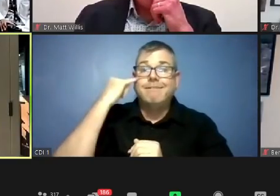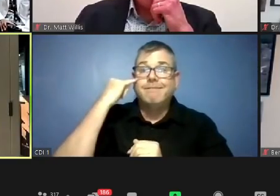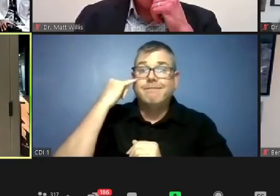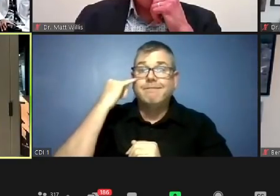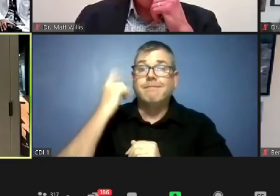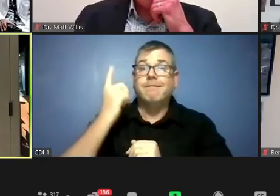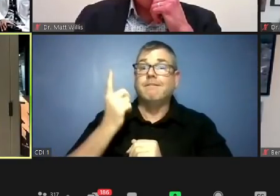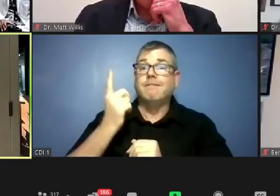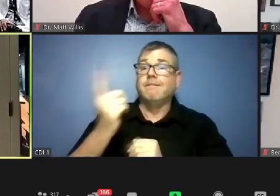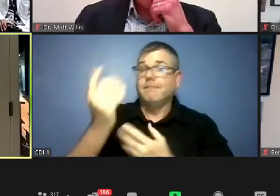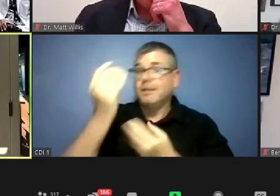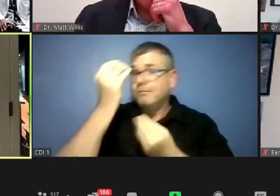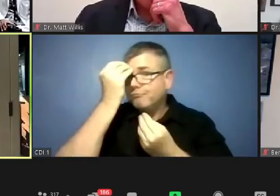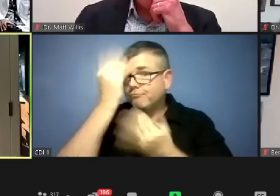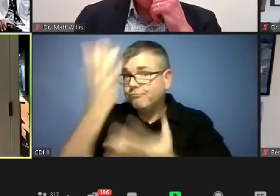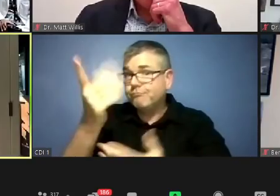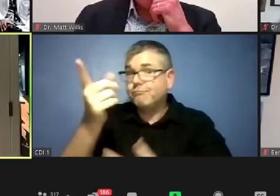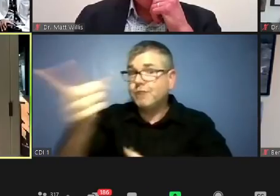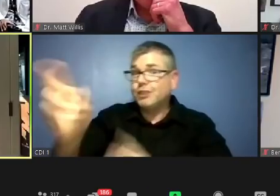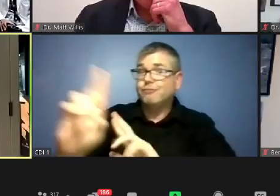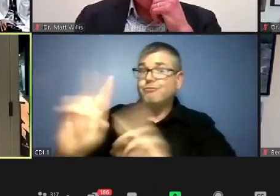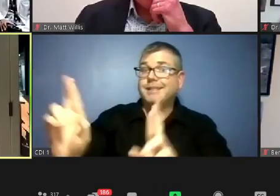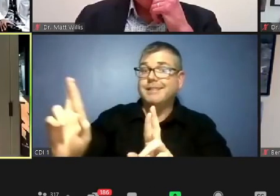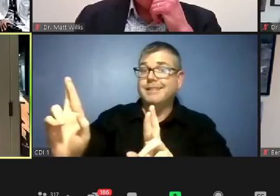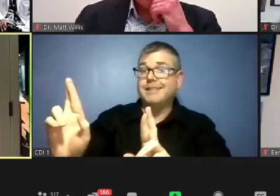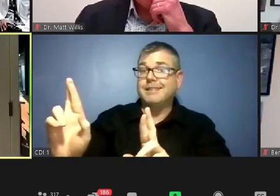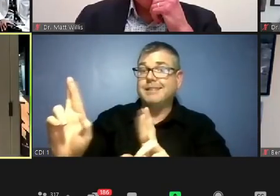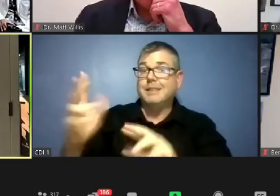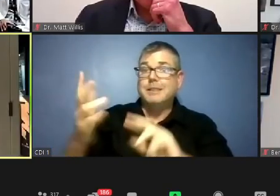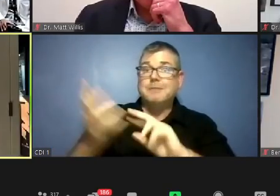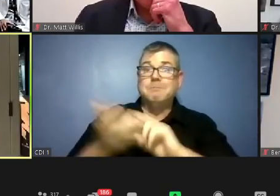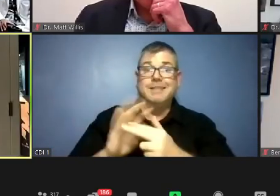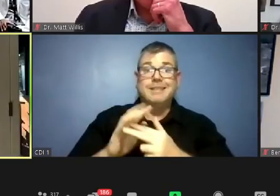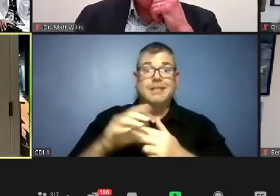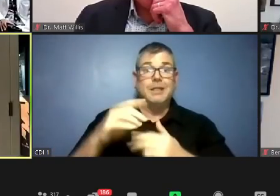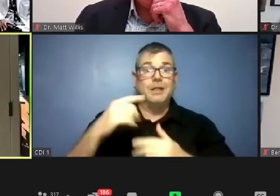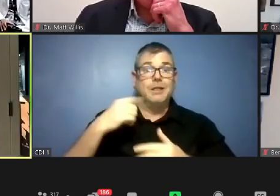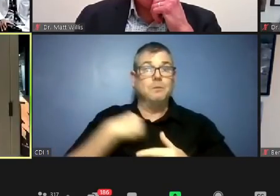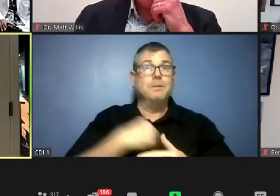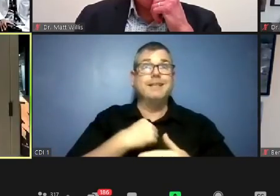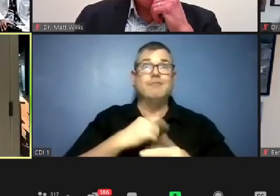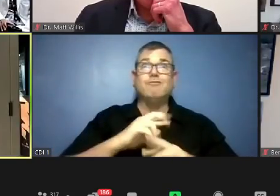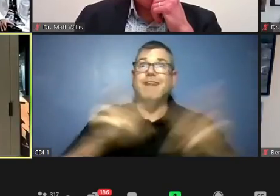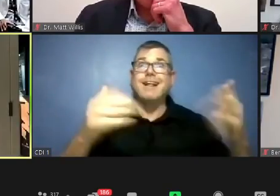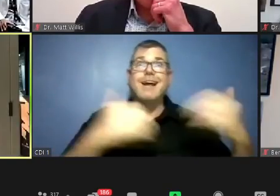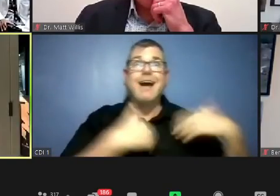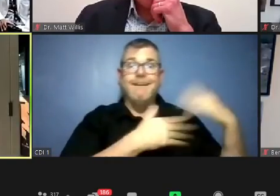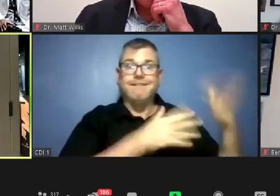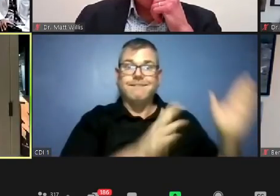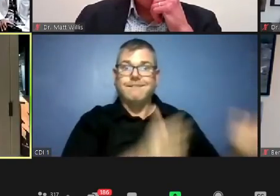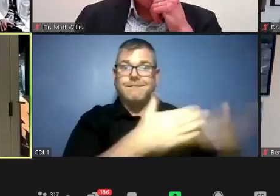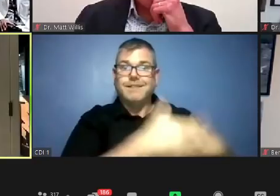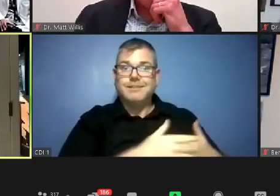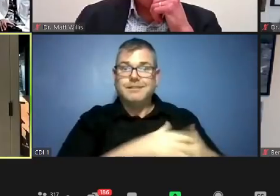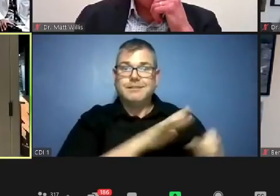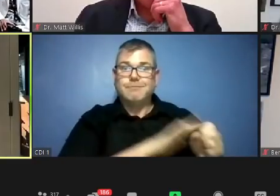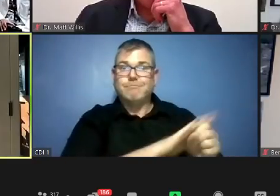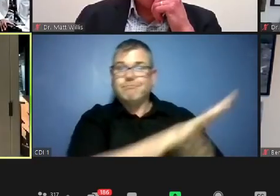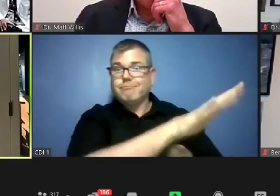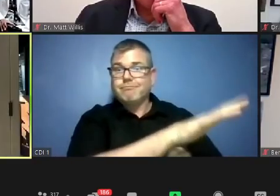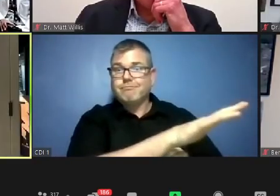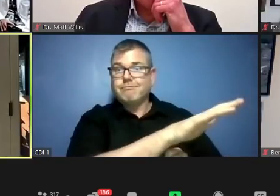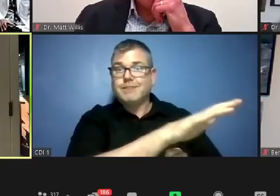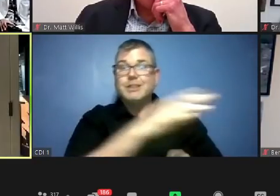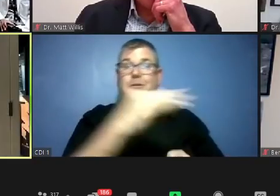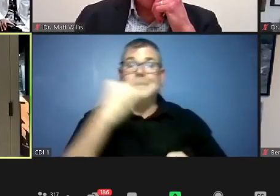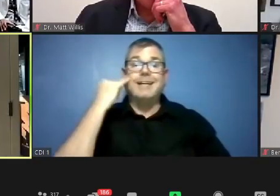to vaccinate everyone in that group at one time. So when you were first notified, you may not have an appointment available to you right